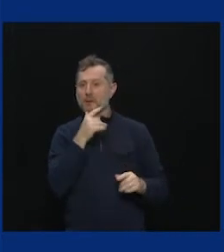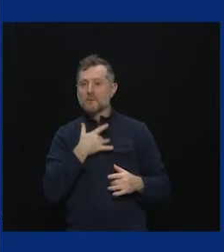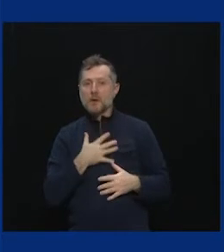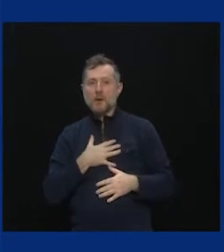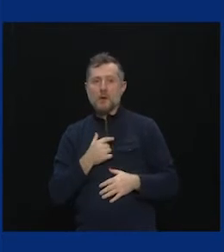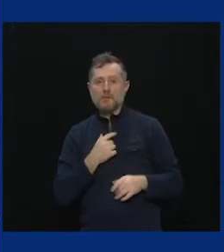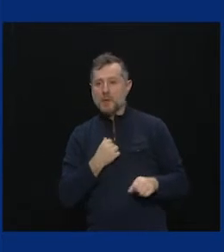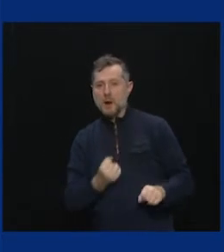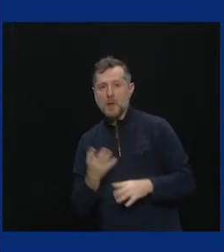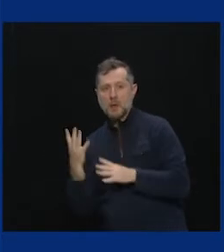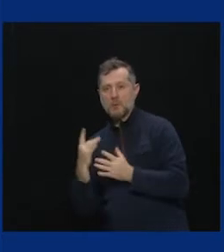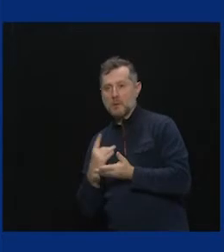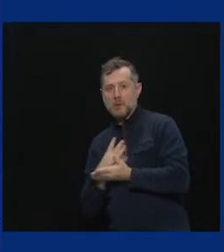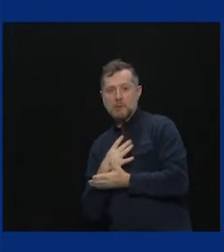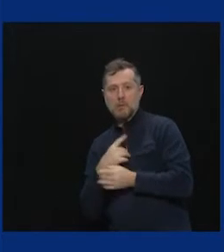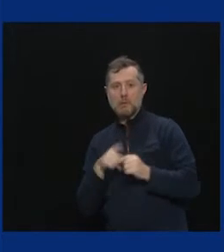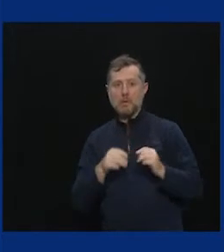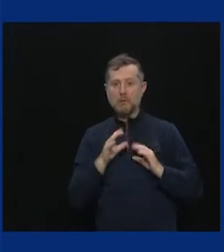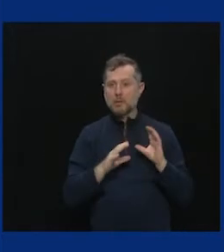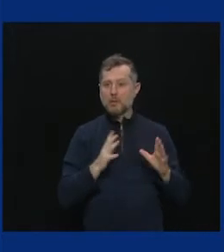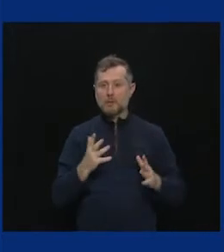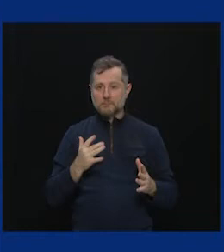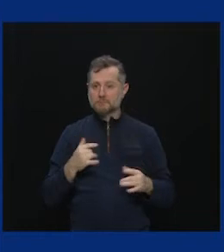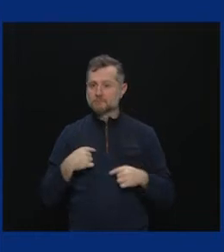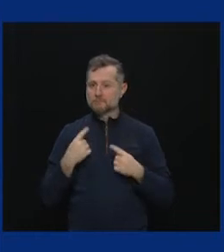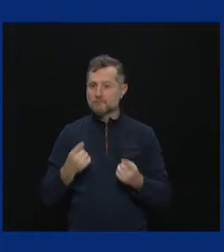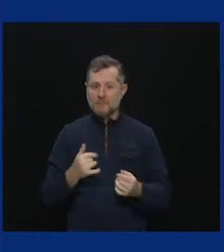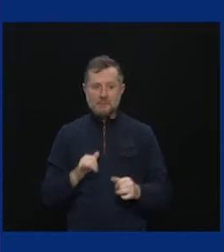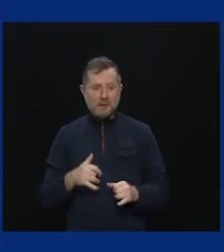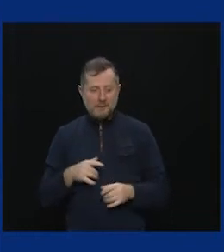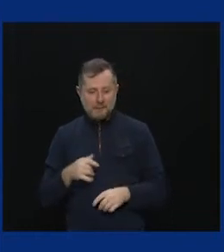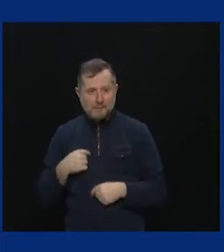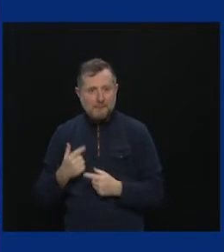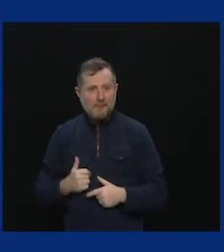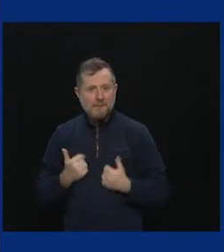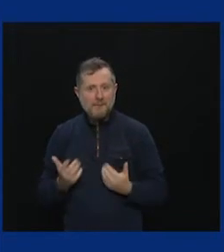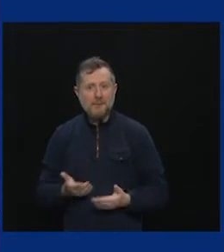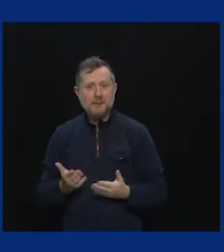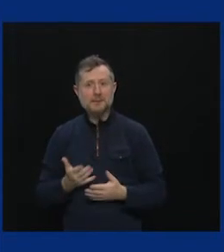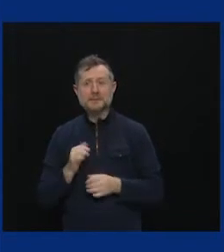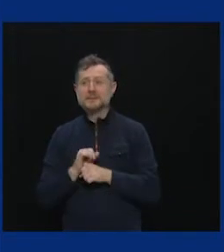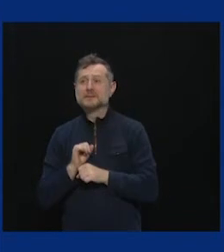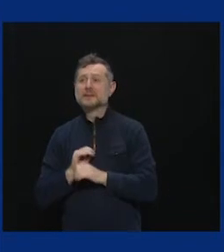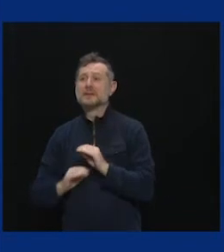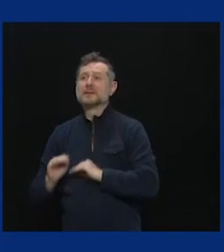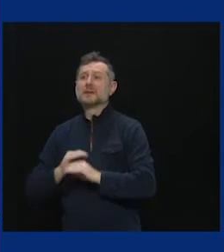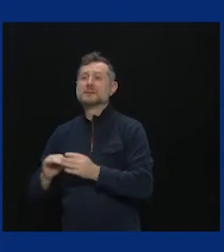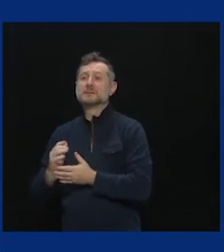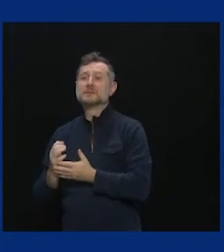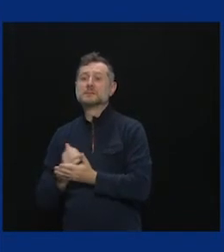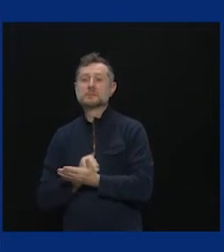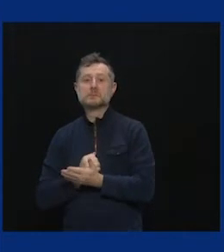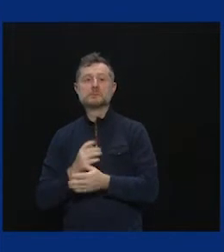home. Excluded workers, people who worked so hard but just didn't have the papers to allow them to get the same kind